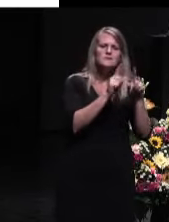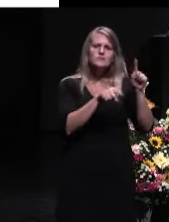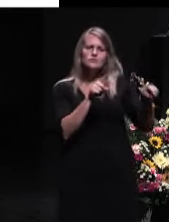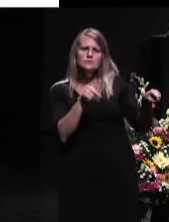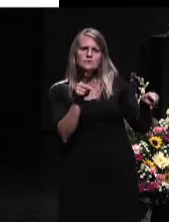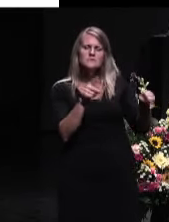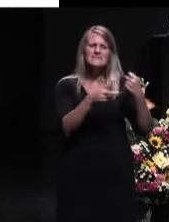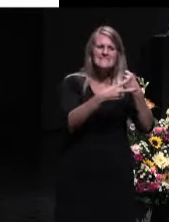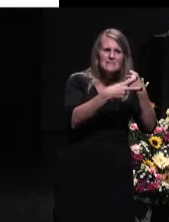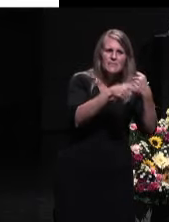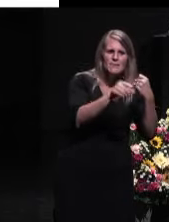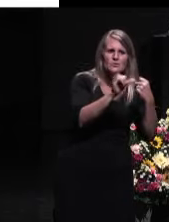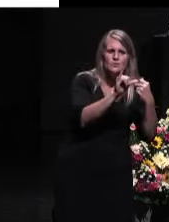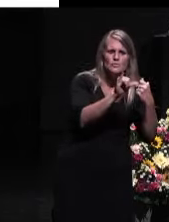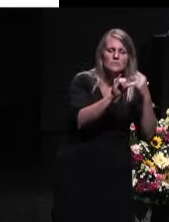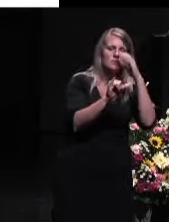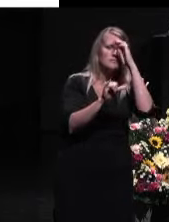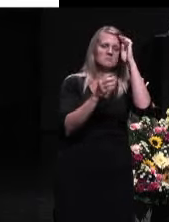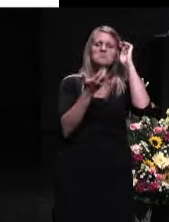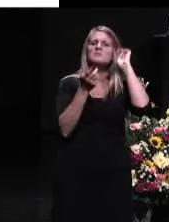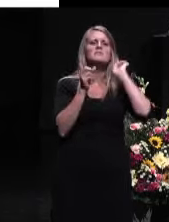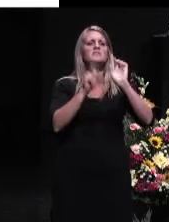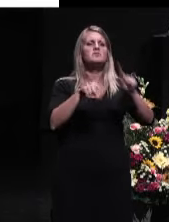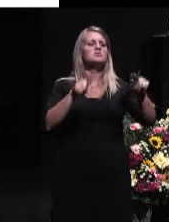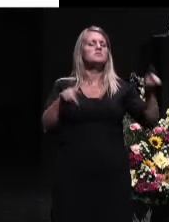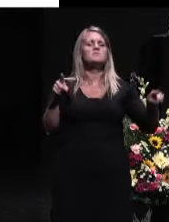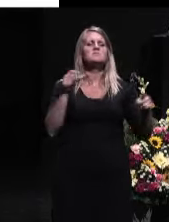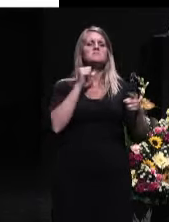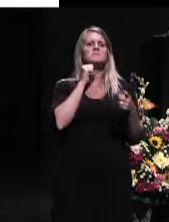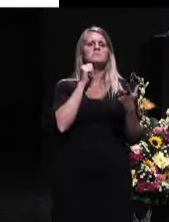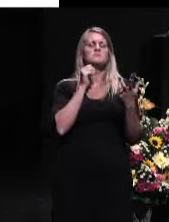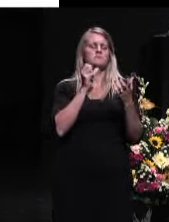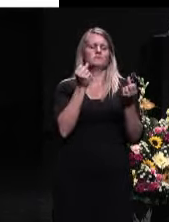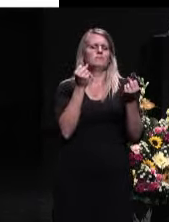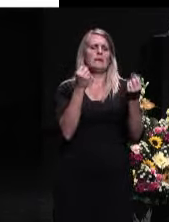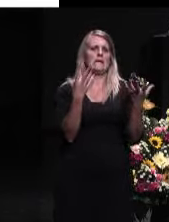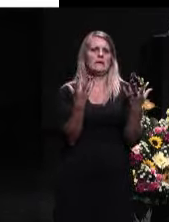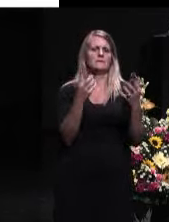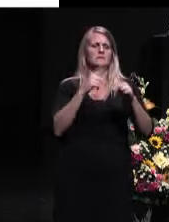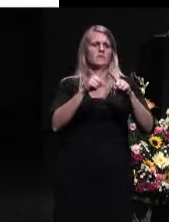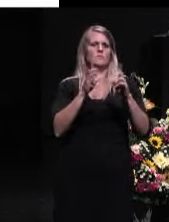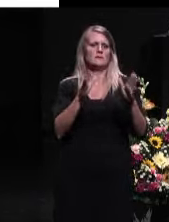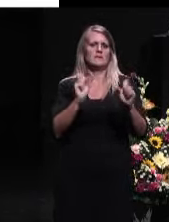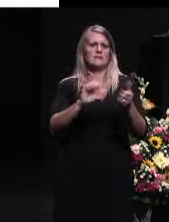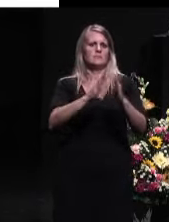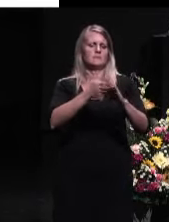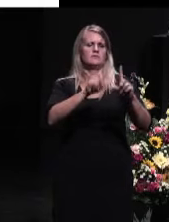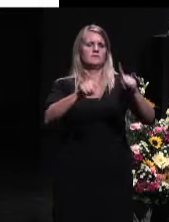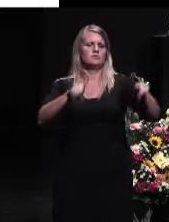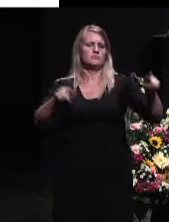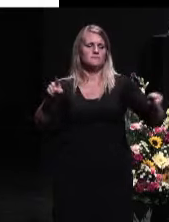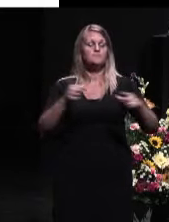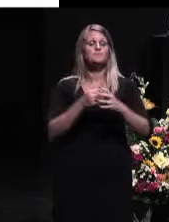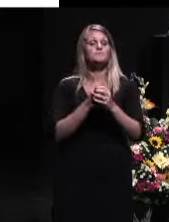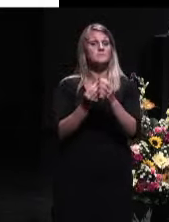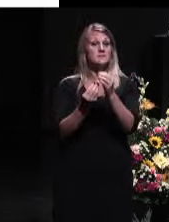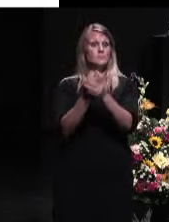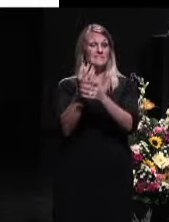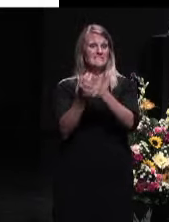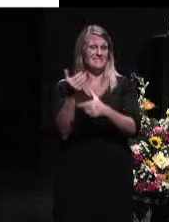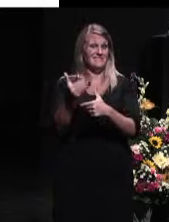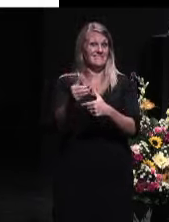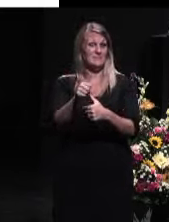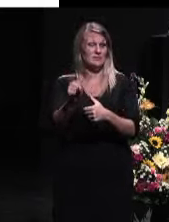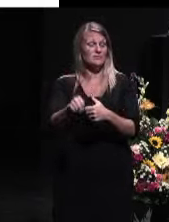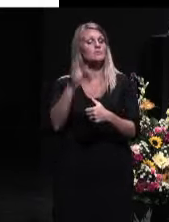individuals. And diversity can be on any dimension imaginable. So this is important, and in the spring, we'll be rolling out